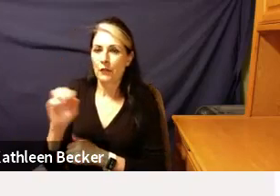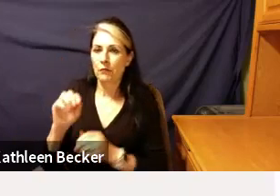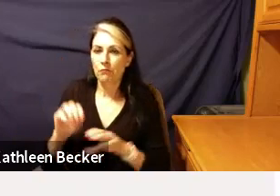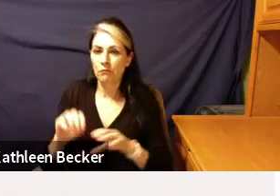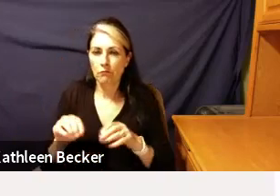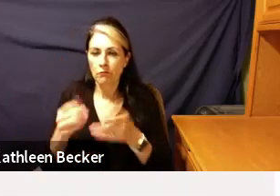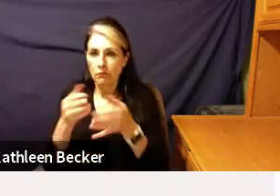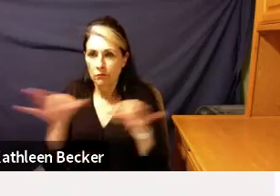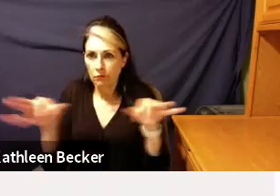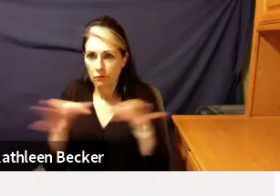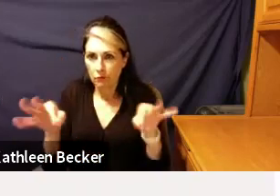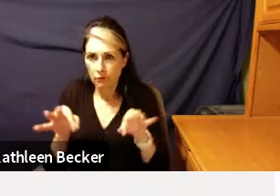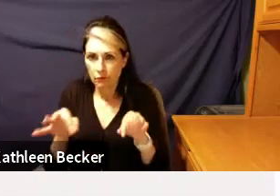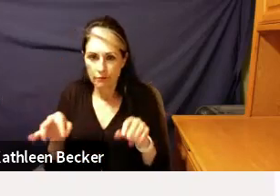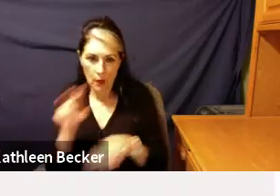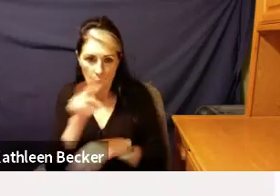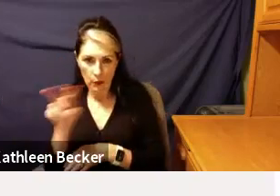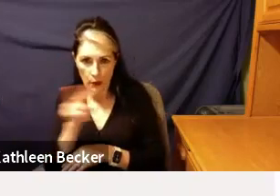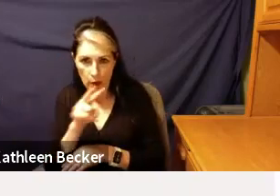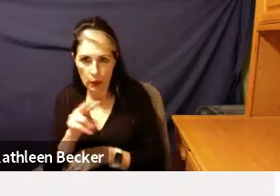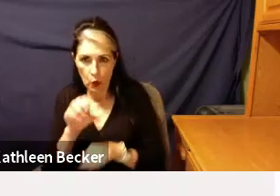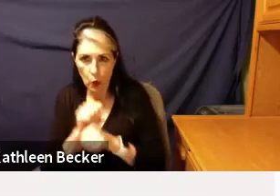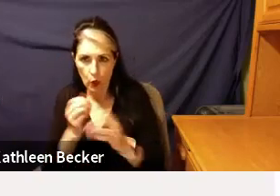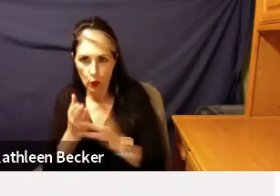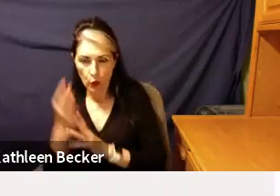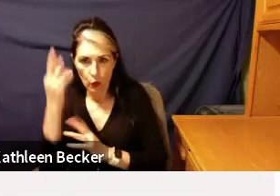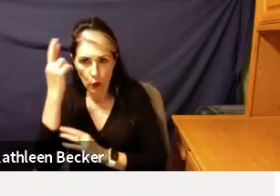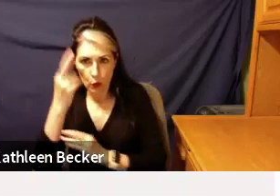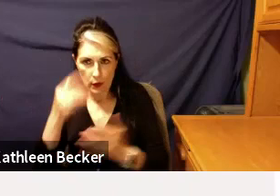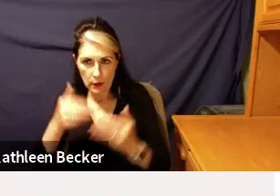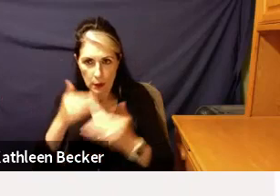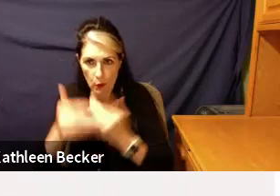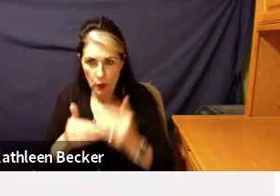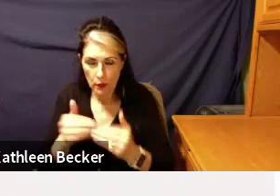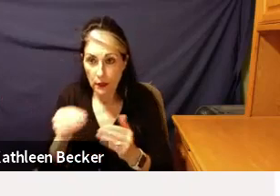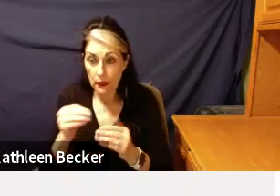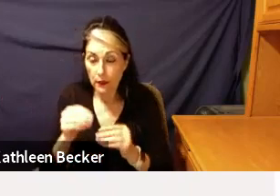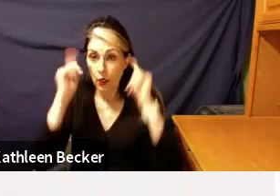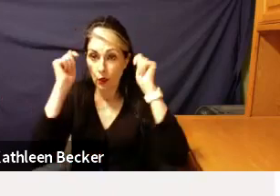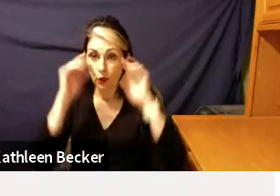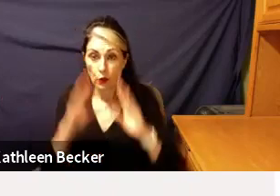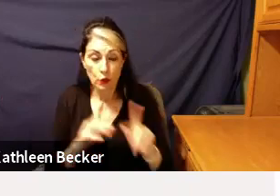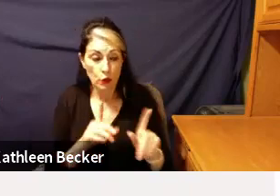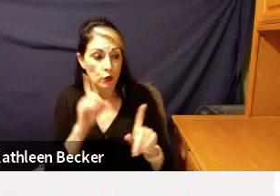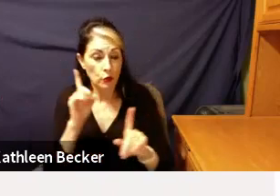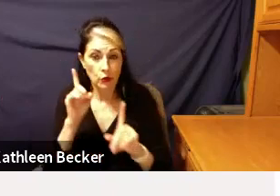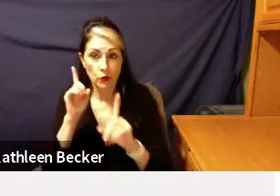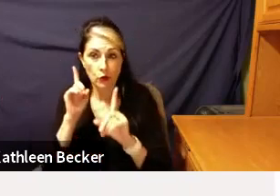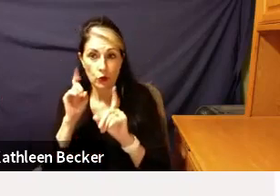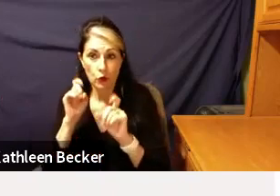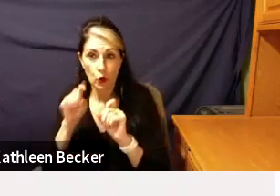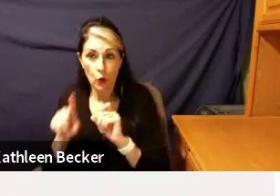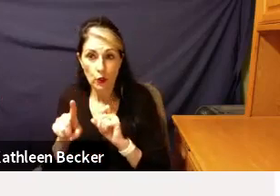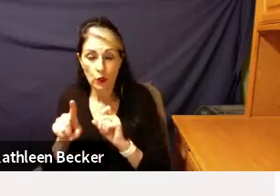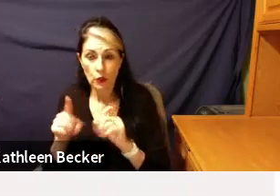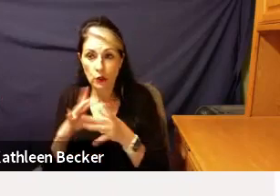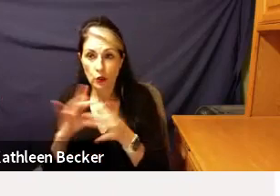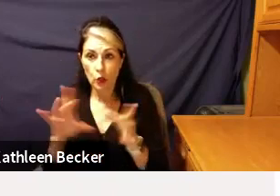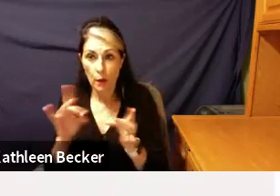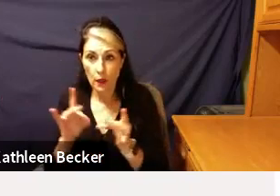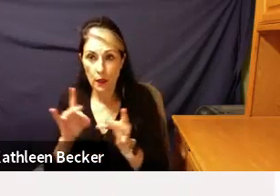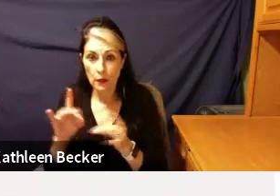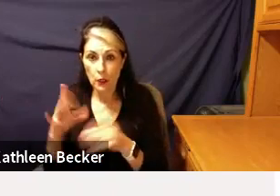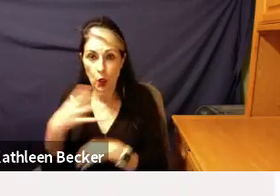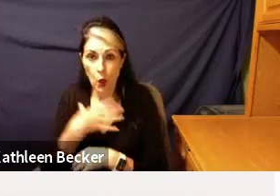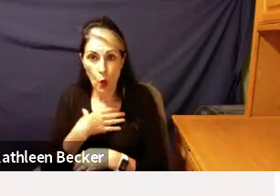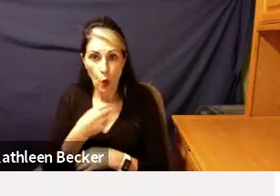process. So the tutor's questions and comments are here in white, and the students